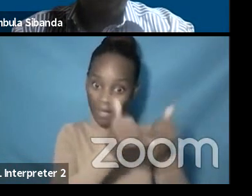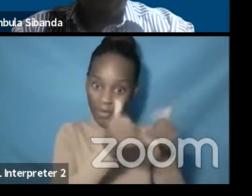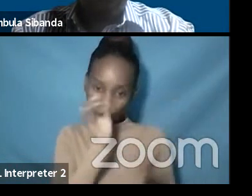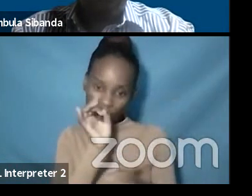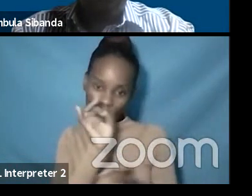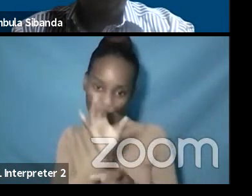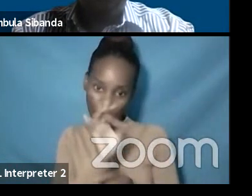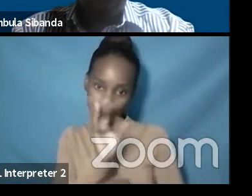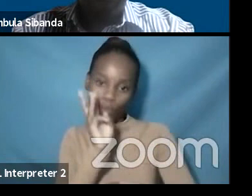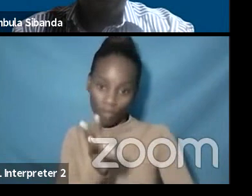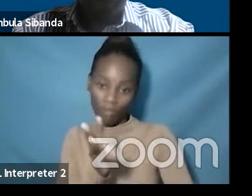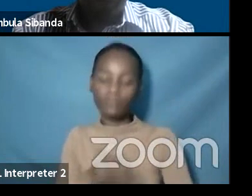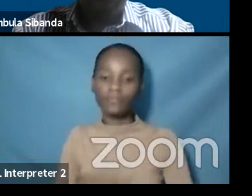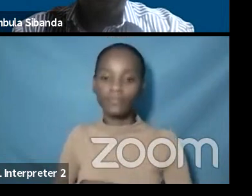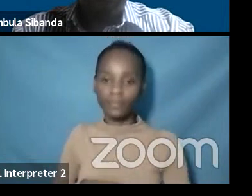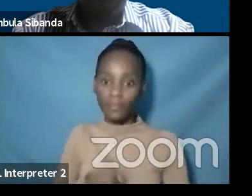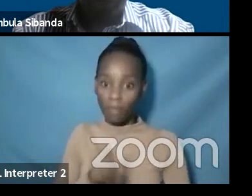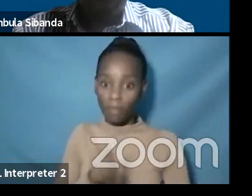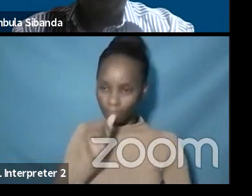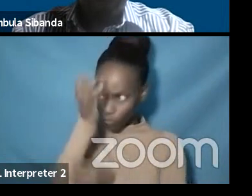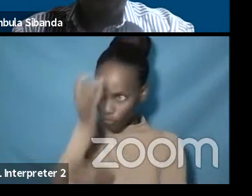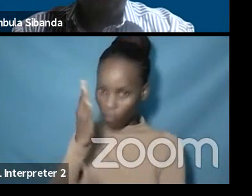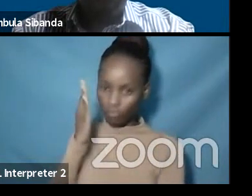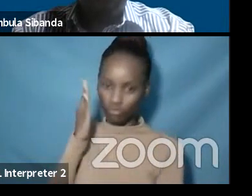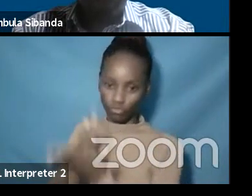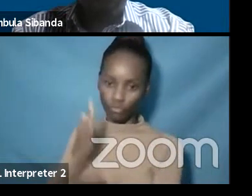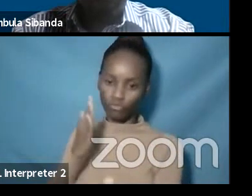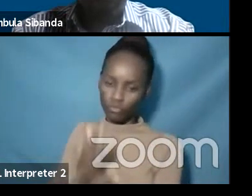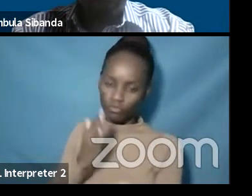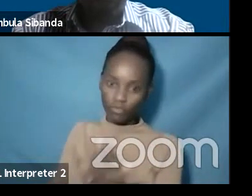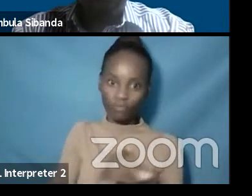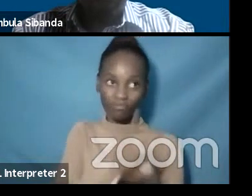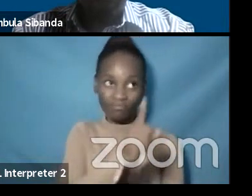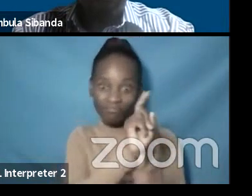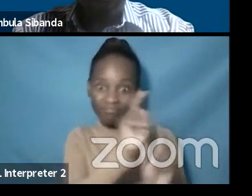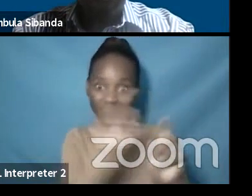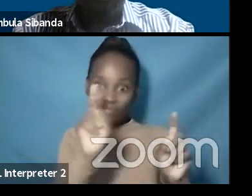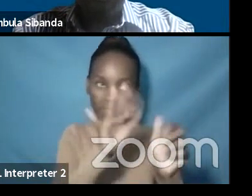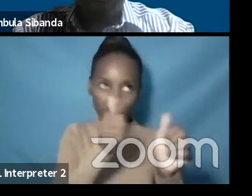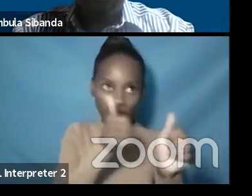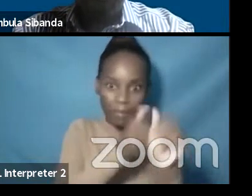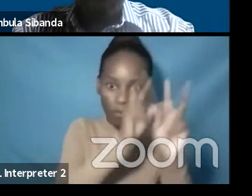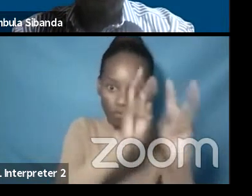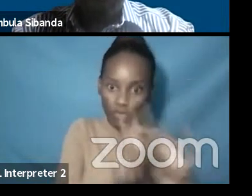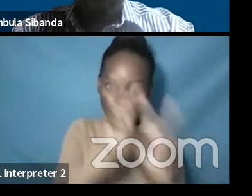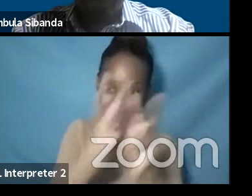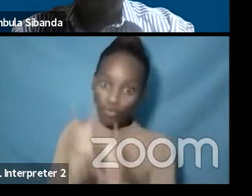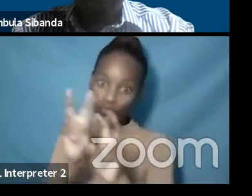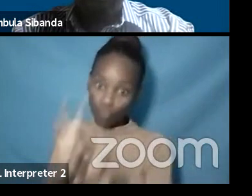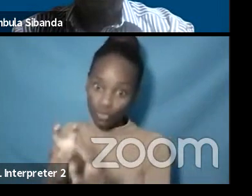we are busy following some of the manufacturers that are known to you. Thank you.